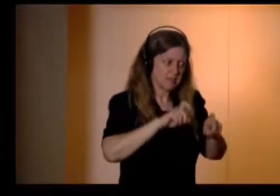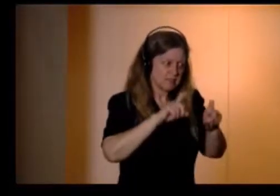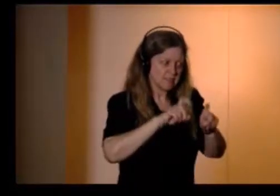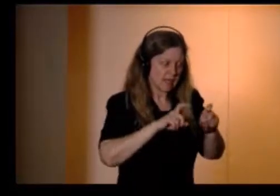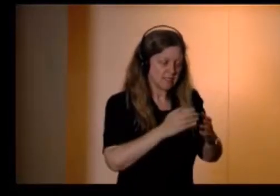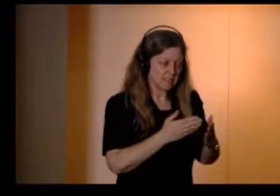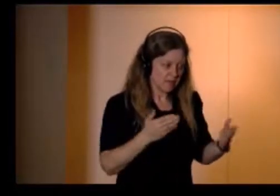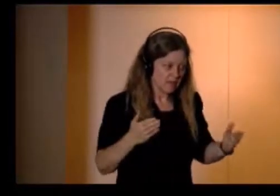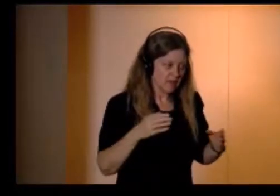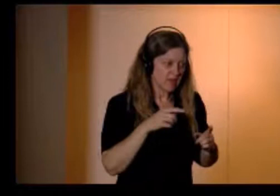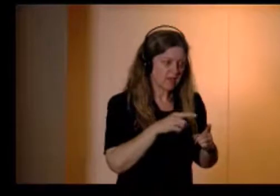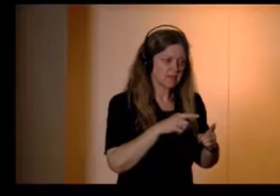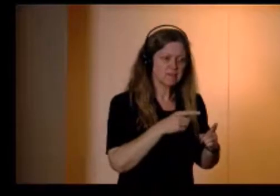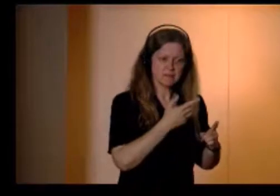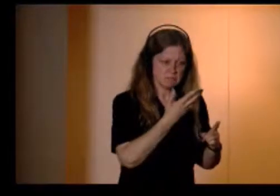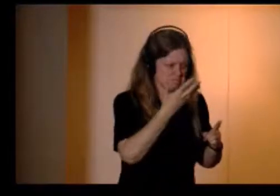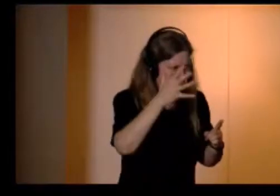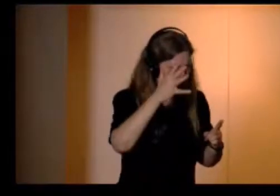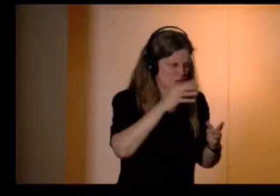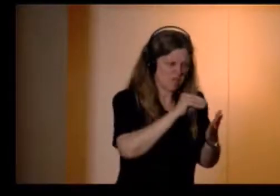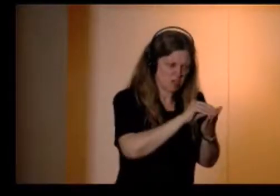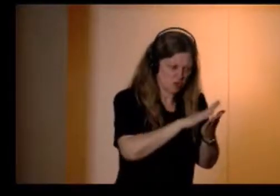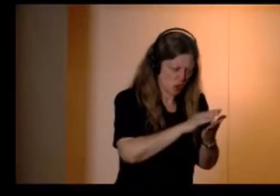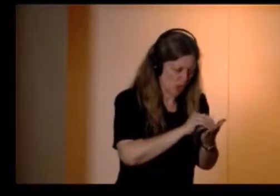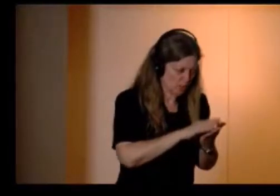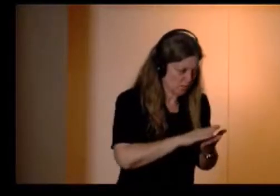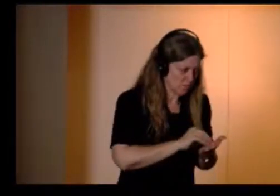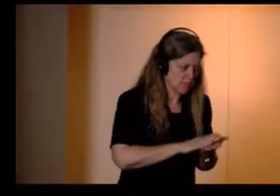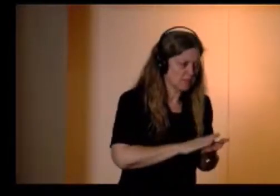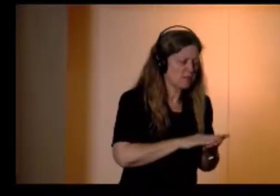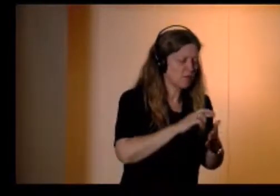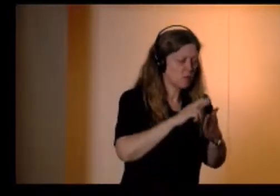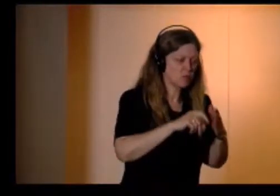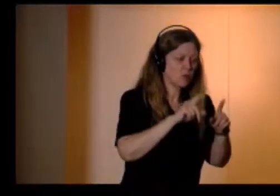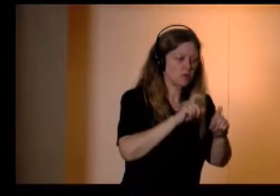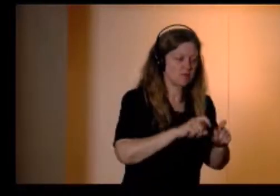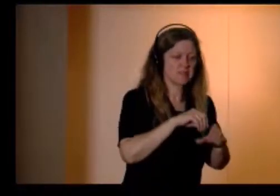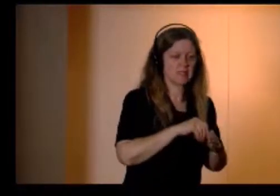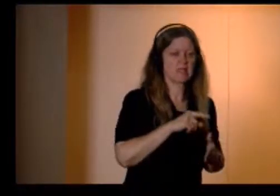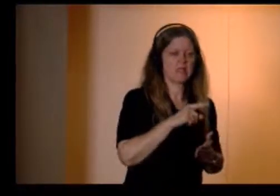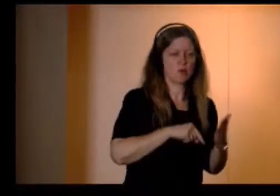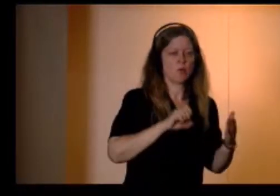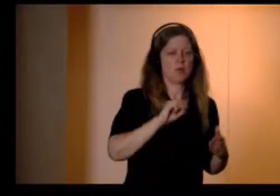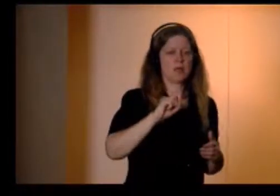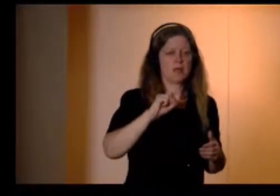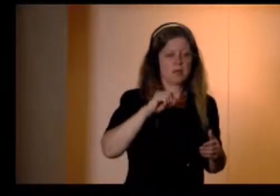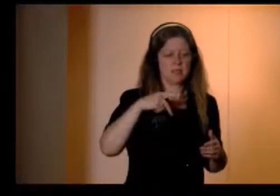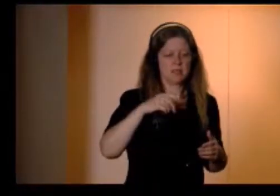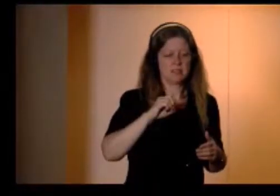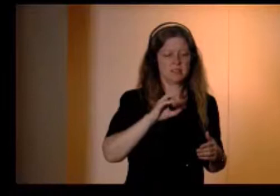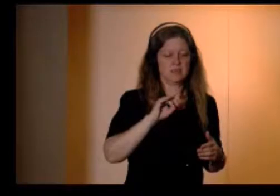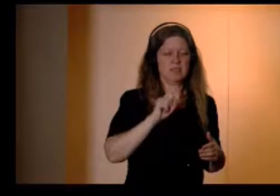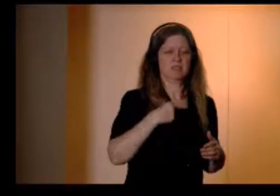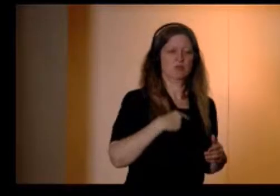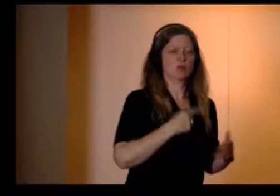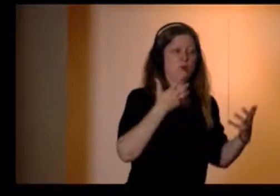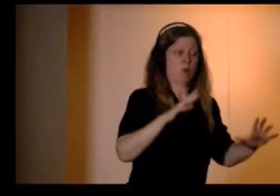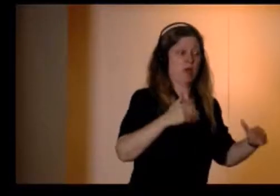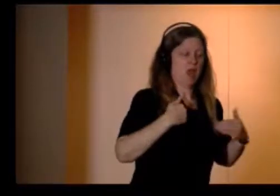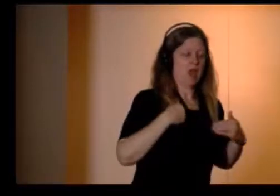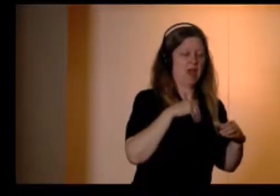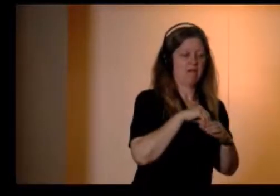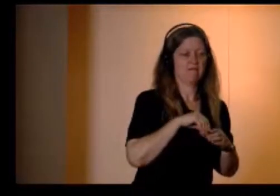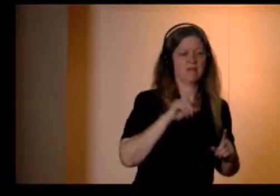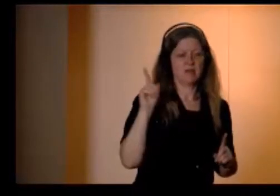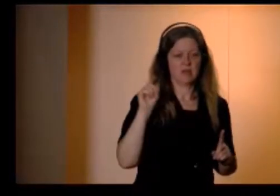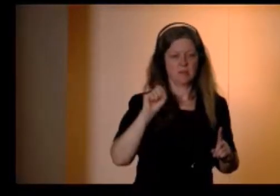been documented in the species that we have currently, in the species that we have in the Smithsonian, in the fossil record, and so on.